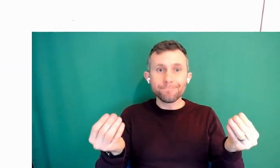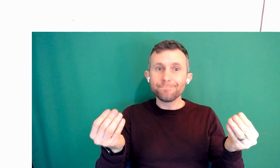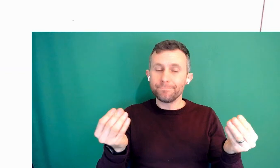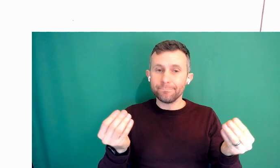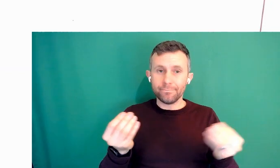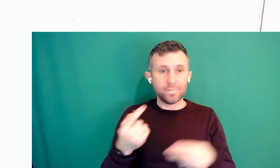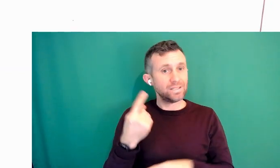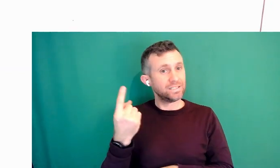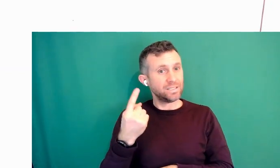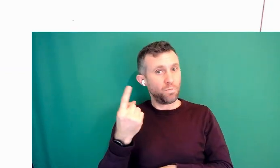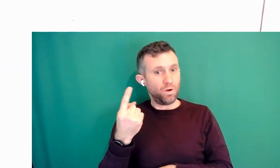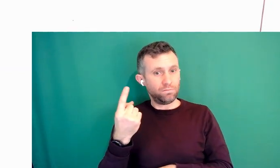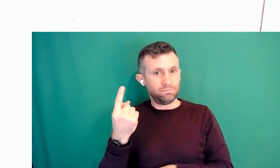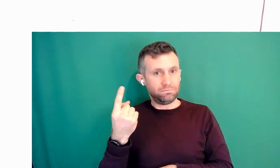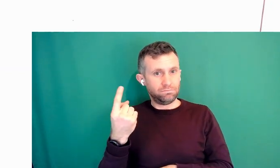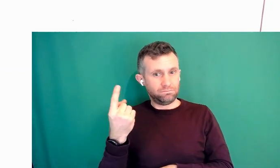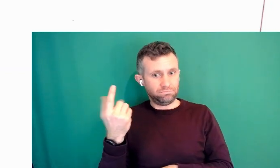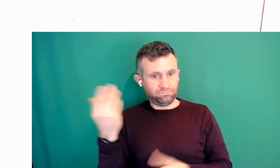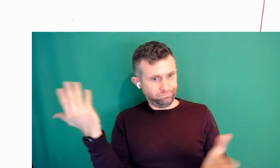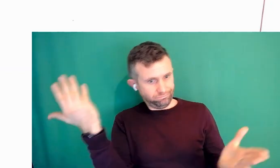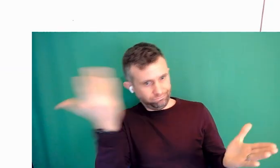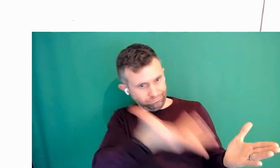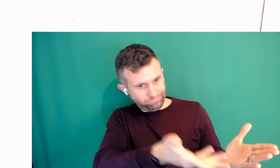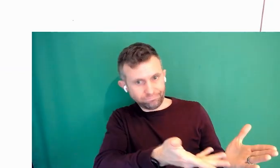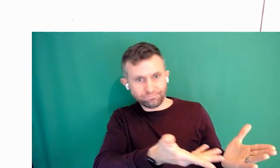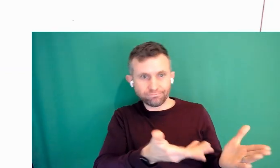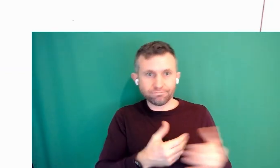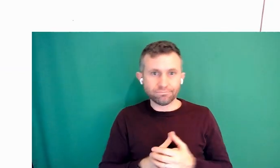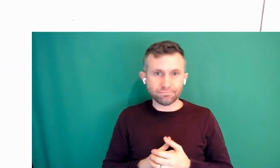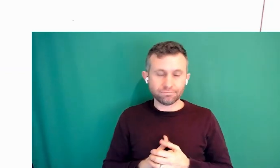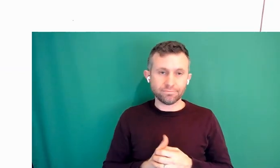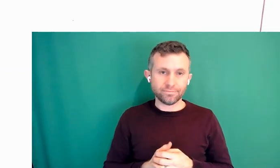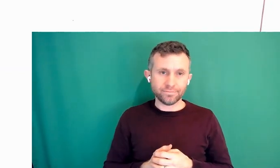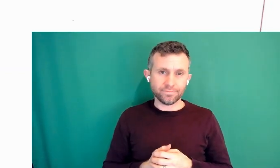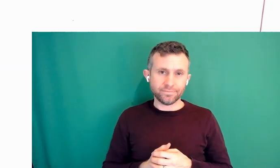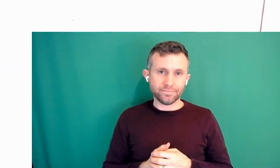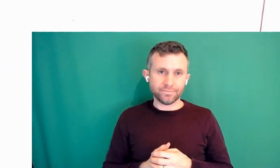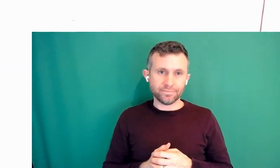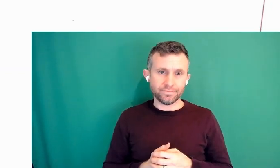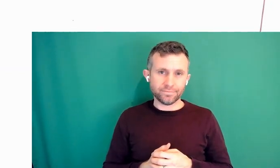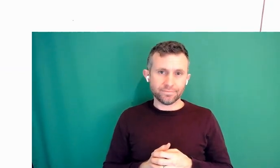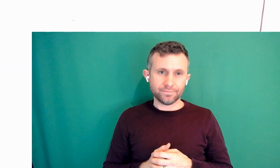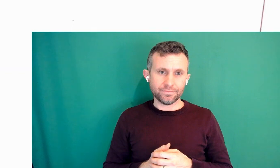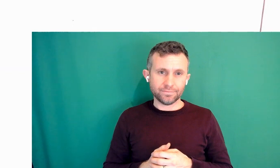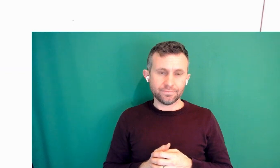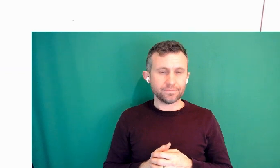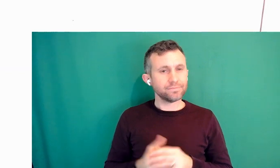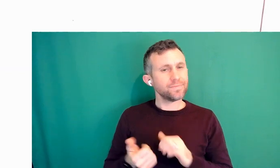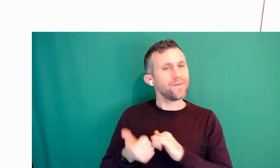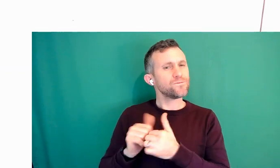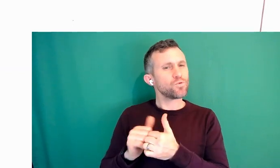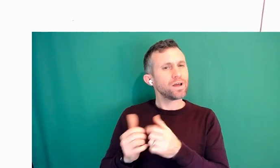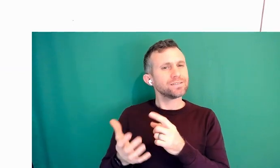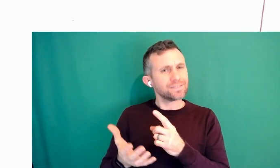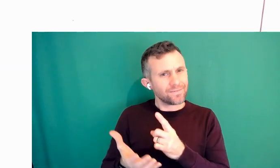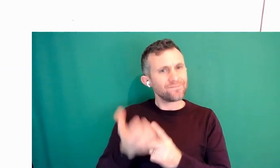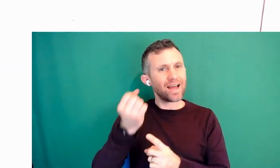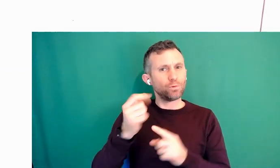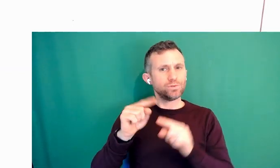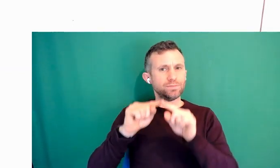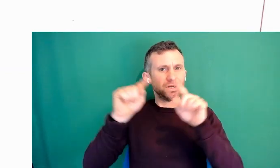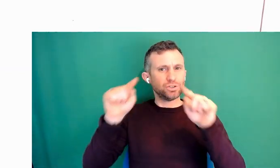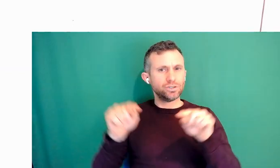continue after him, and he expected both his sons to follow in his footsteps, but was bitterly disappointed.